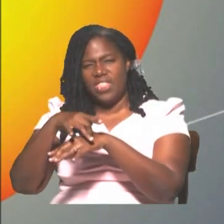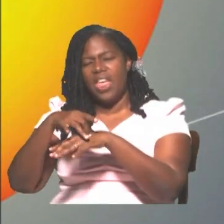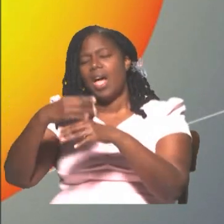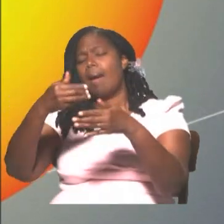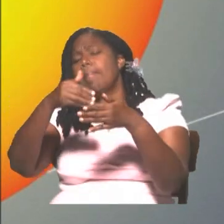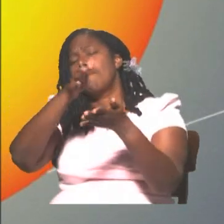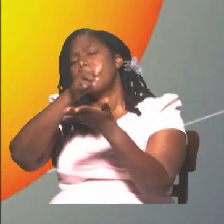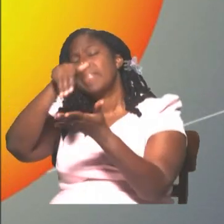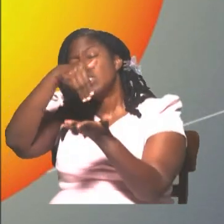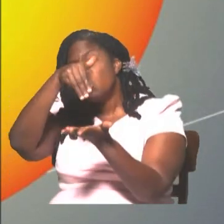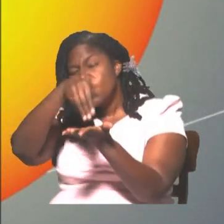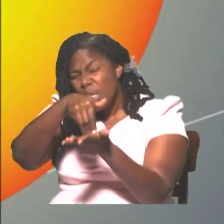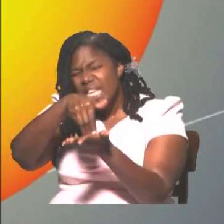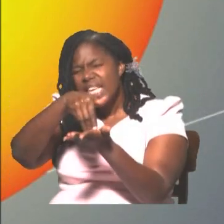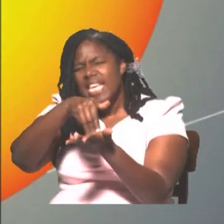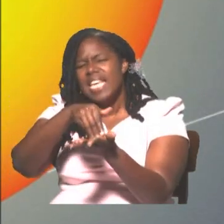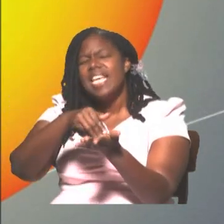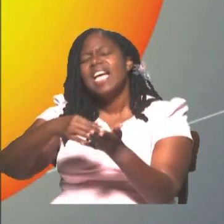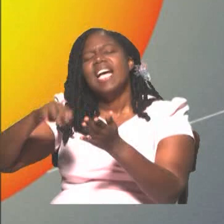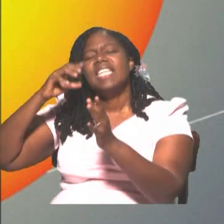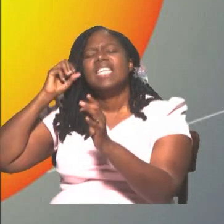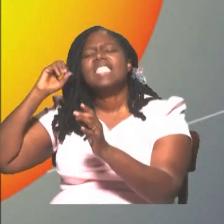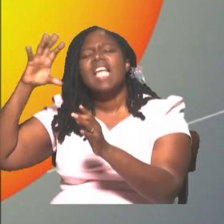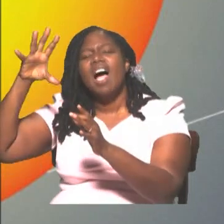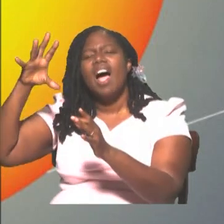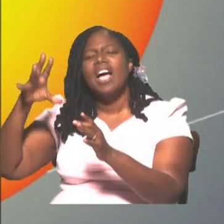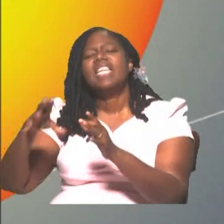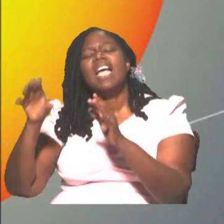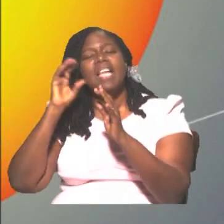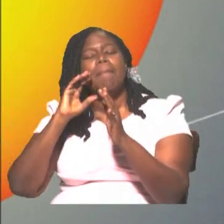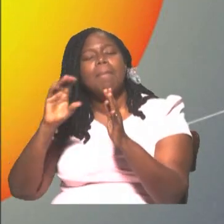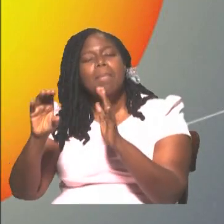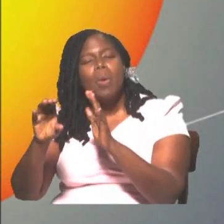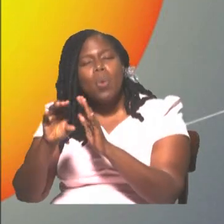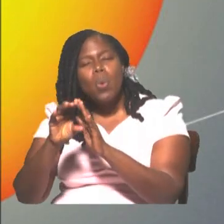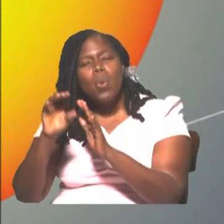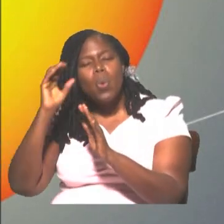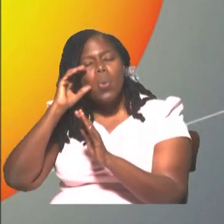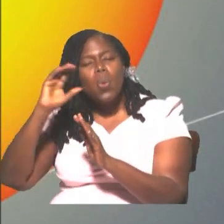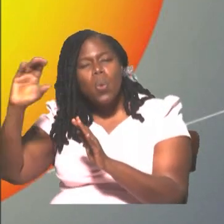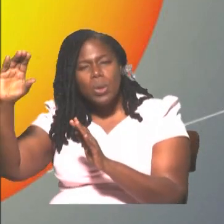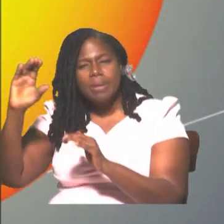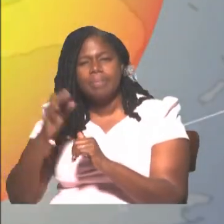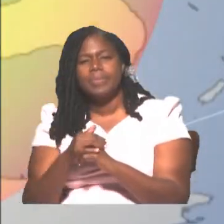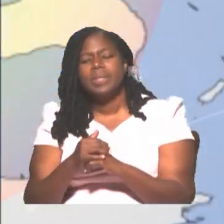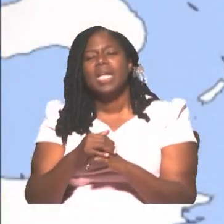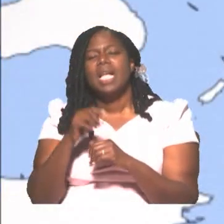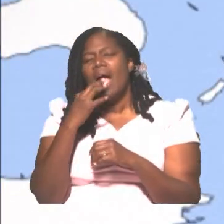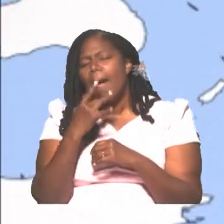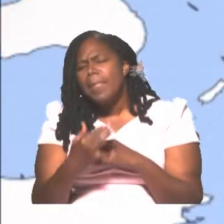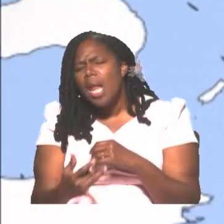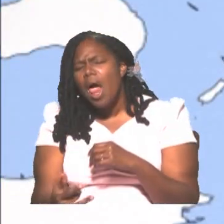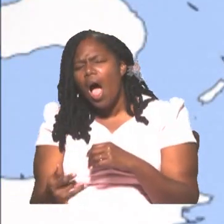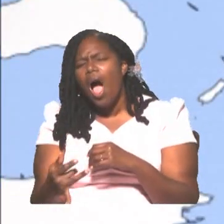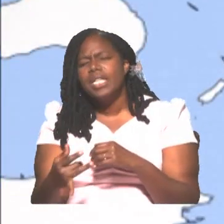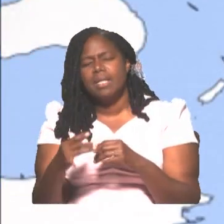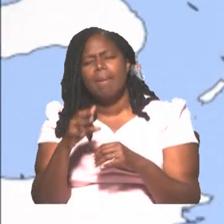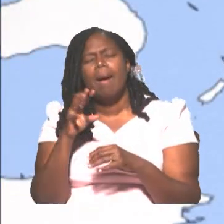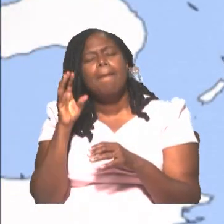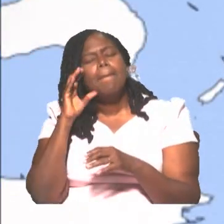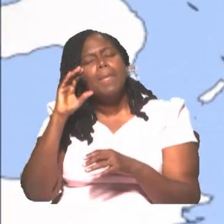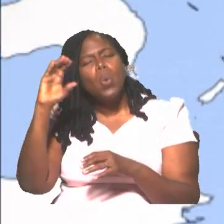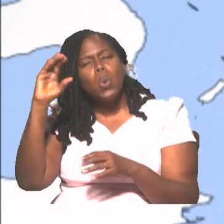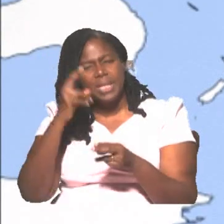that shadow that gives the Moon that reddish hue, earning it that blood moon name. Now for us here in Trinidad and